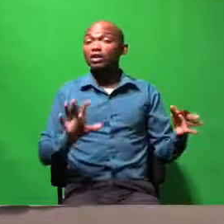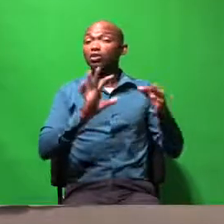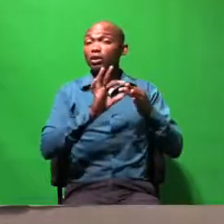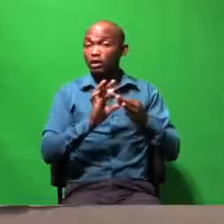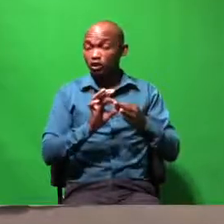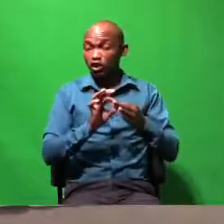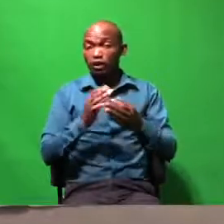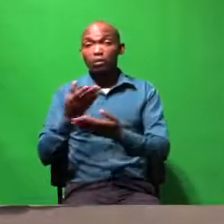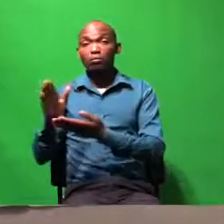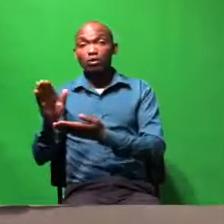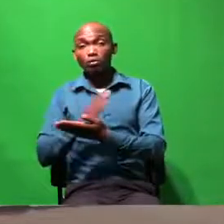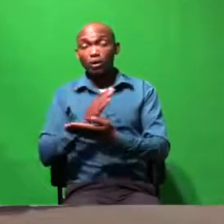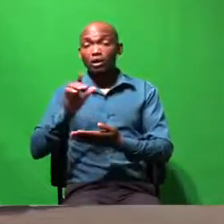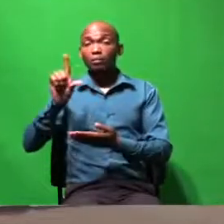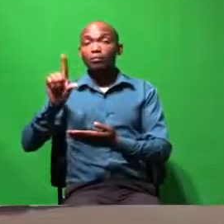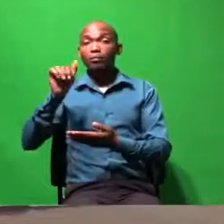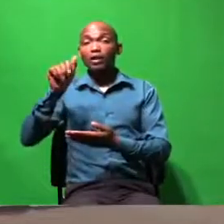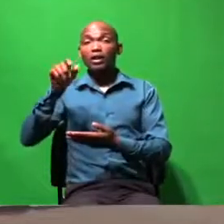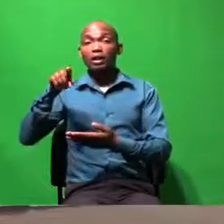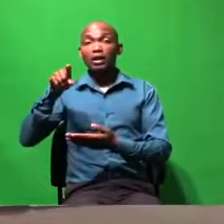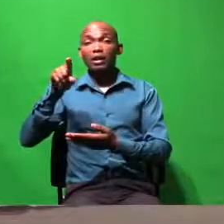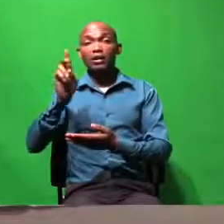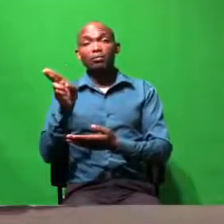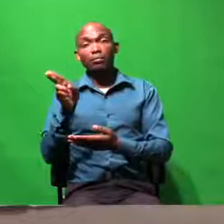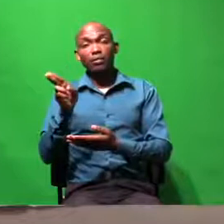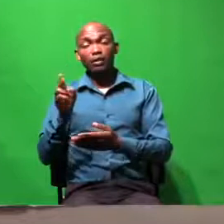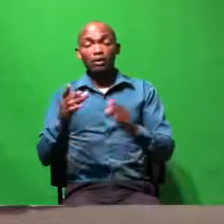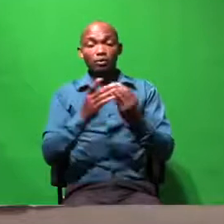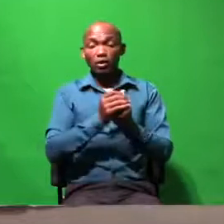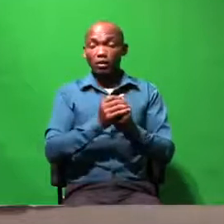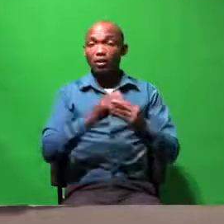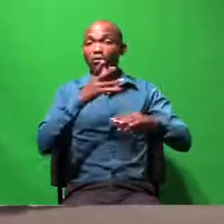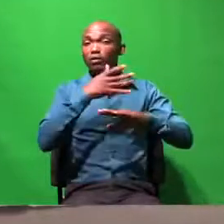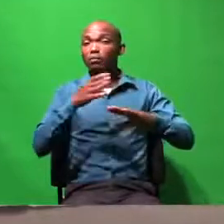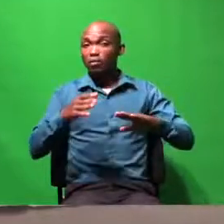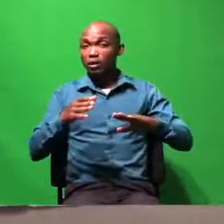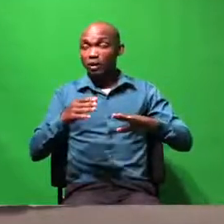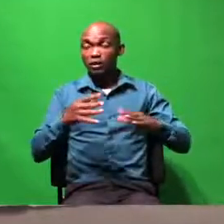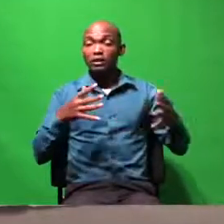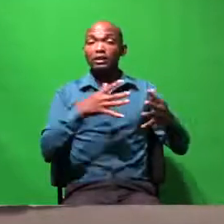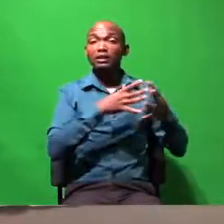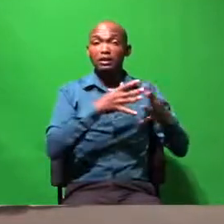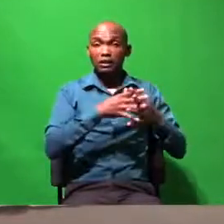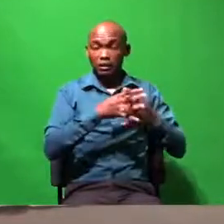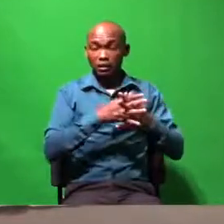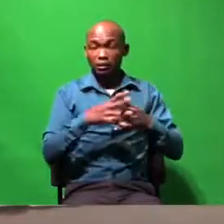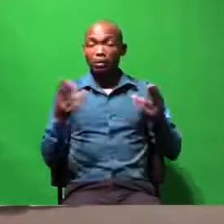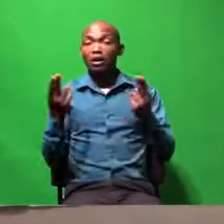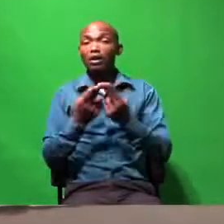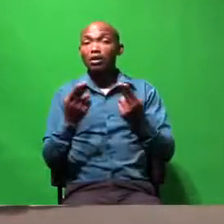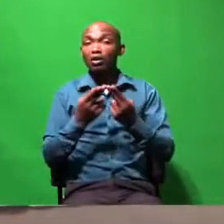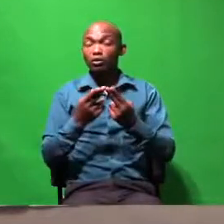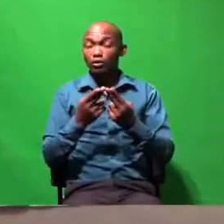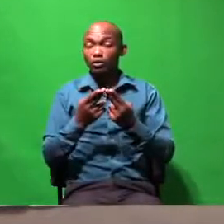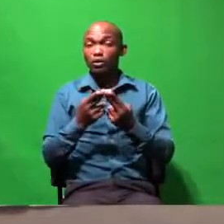between lymphatic system and blood circulatory system, and even if they